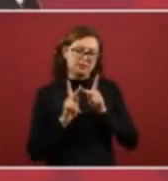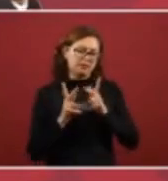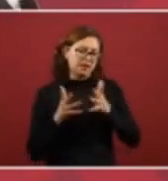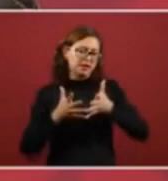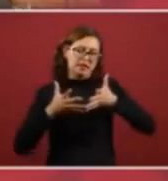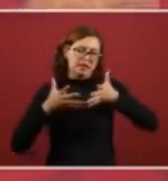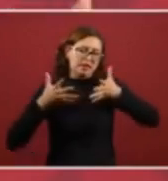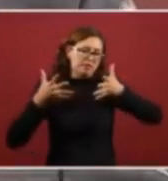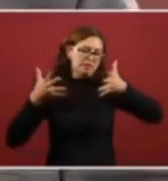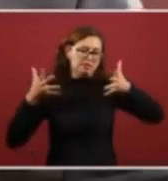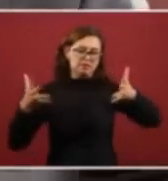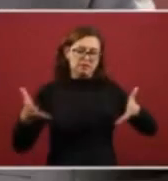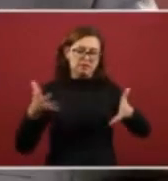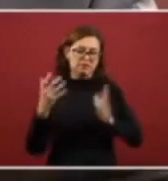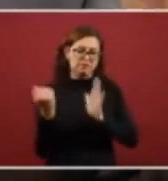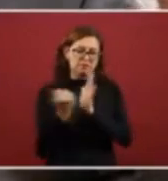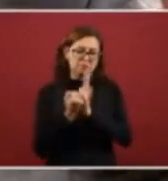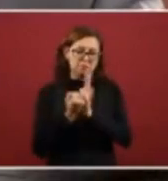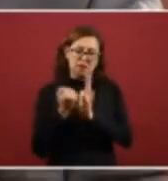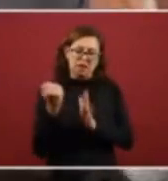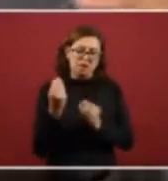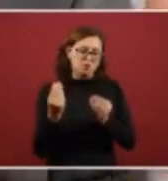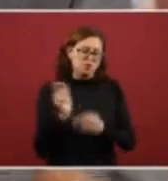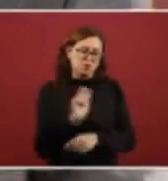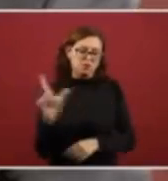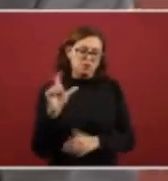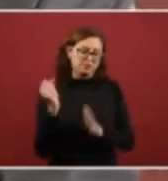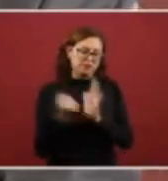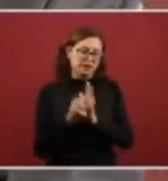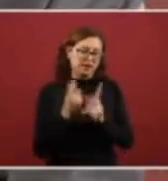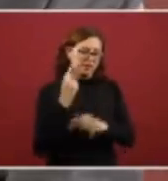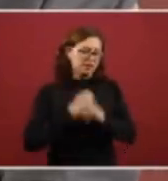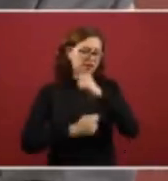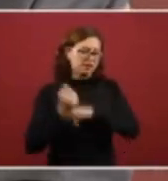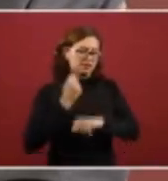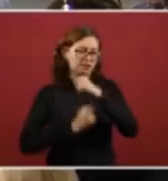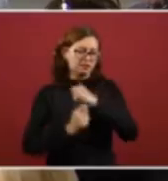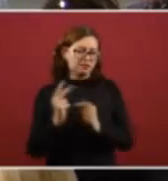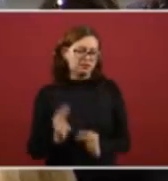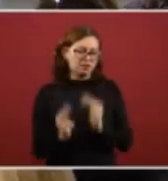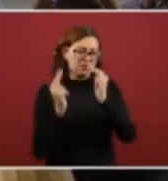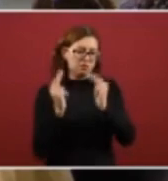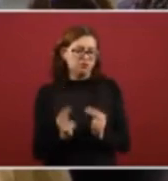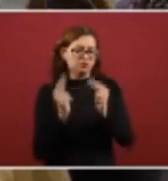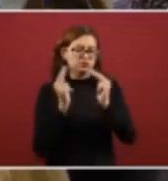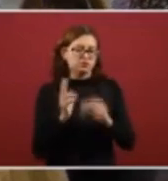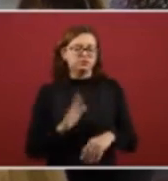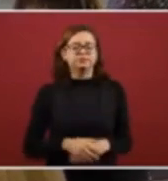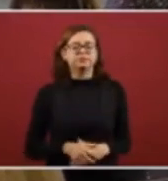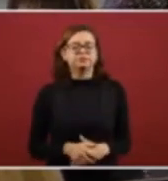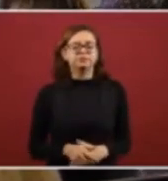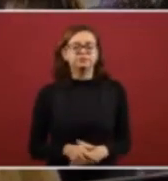They wanted to buy like one of these stores, commercial, like a Ixo a la Banca, like a famous one.